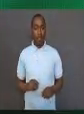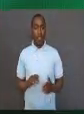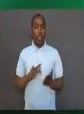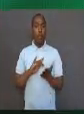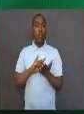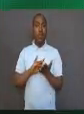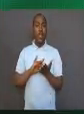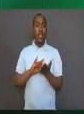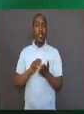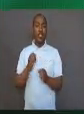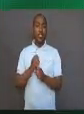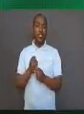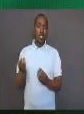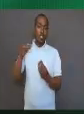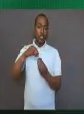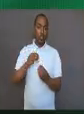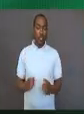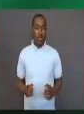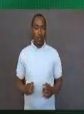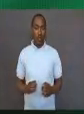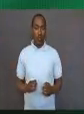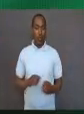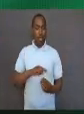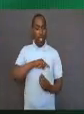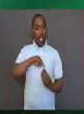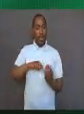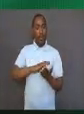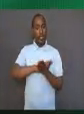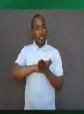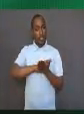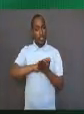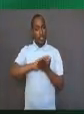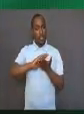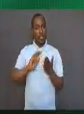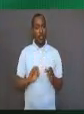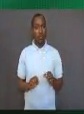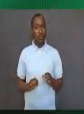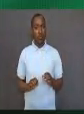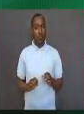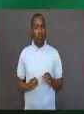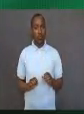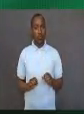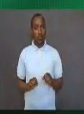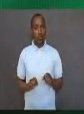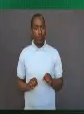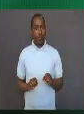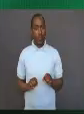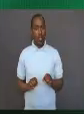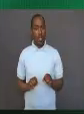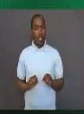ingredients in medicine, cleaning the environment by breaking down waste